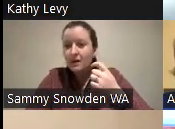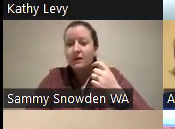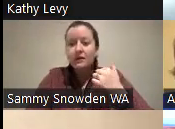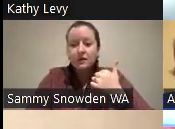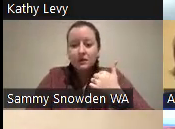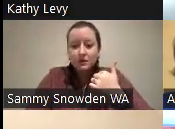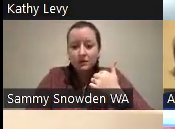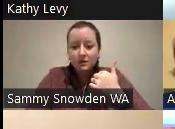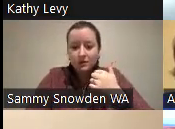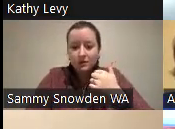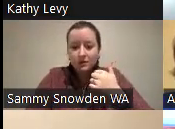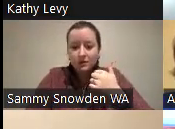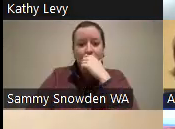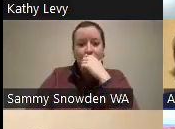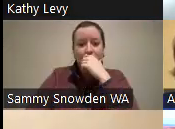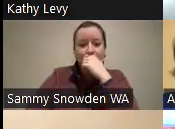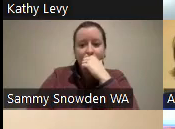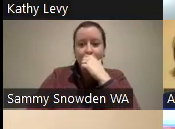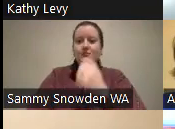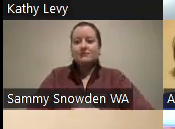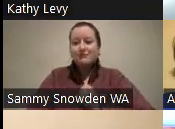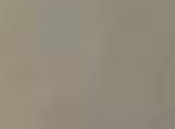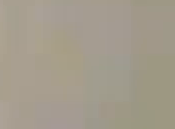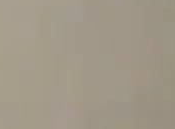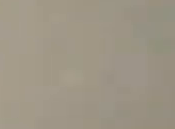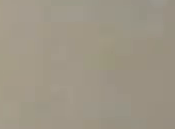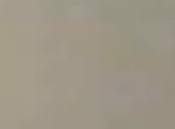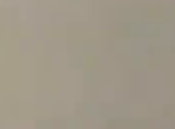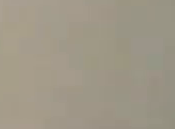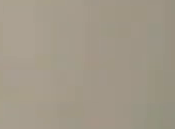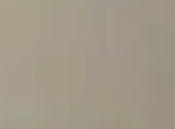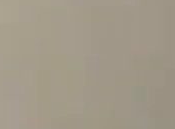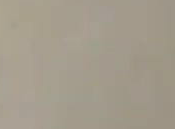Okay, bear with me a second while I go and find it again.